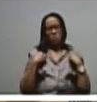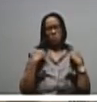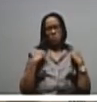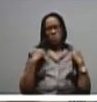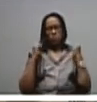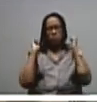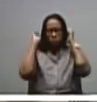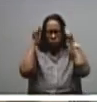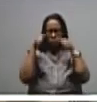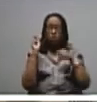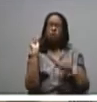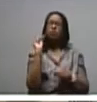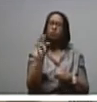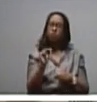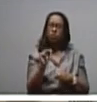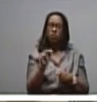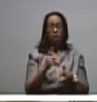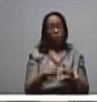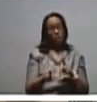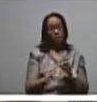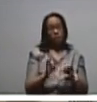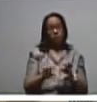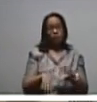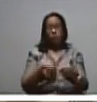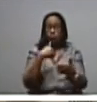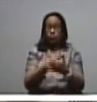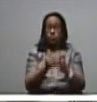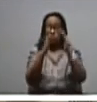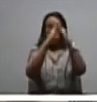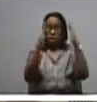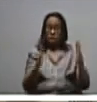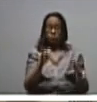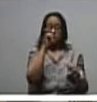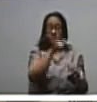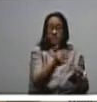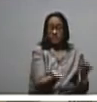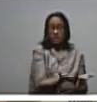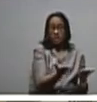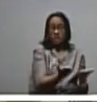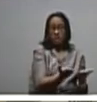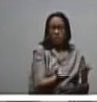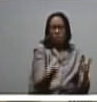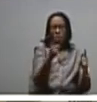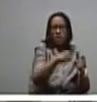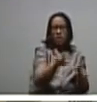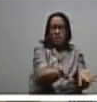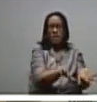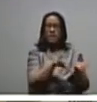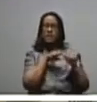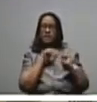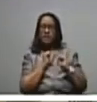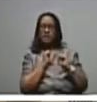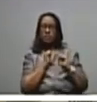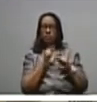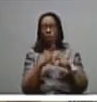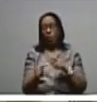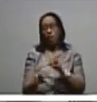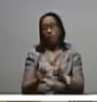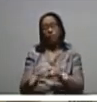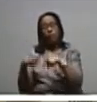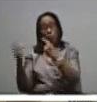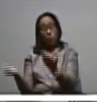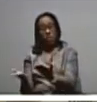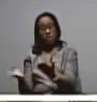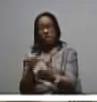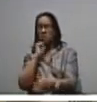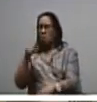enter a house anywhere, stay there until you leave the district. And if any place does not welcome